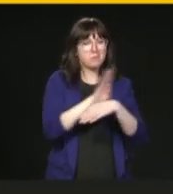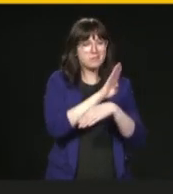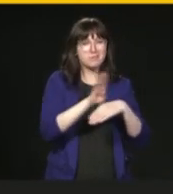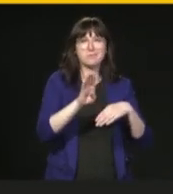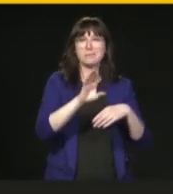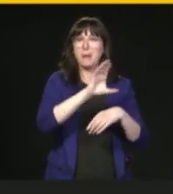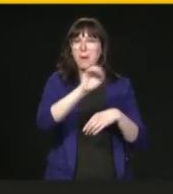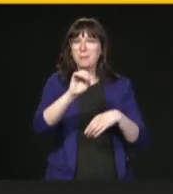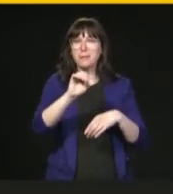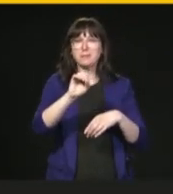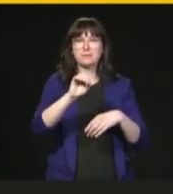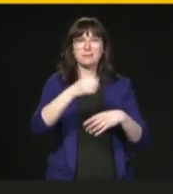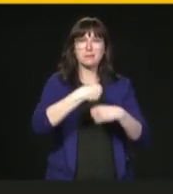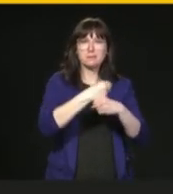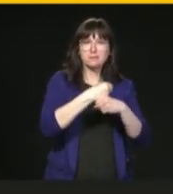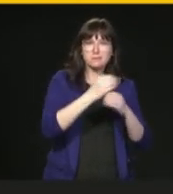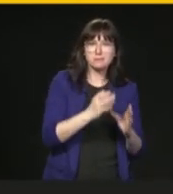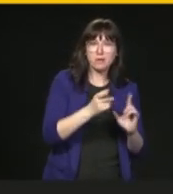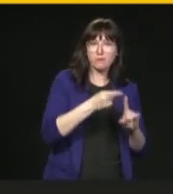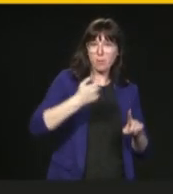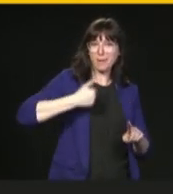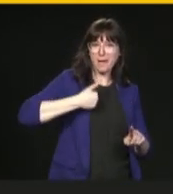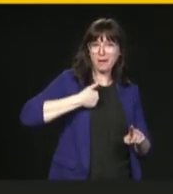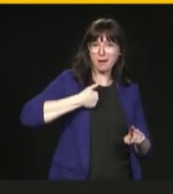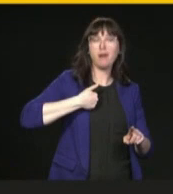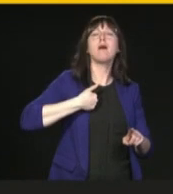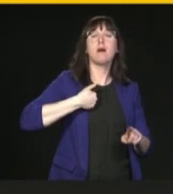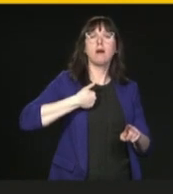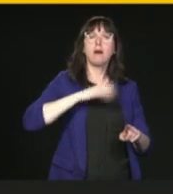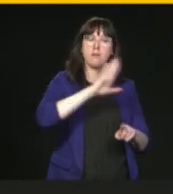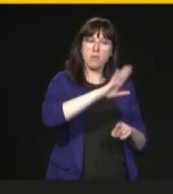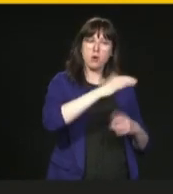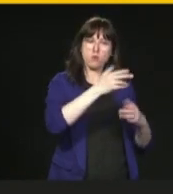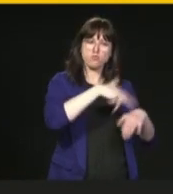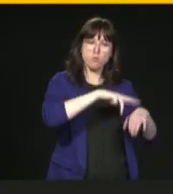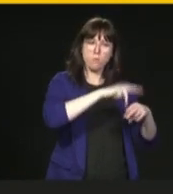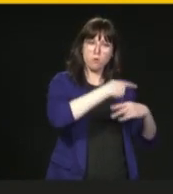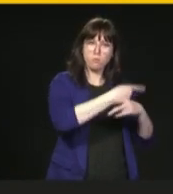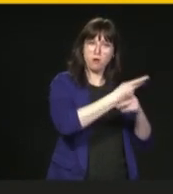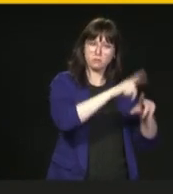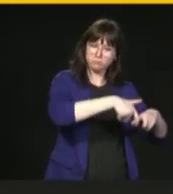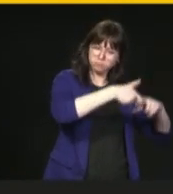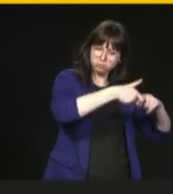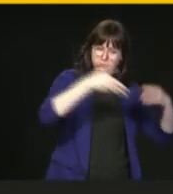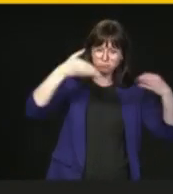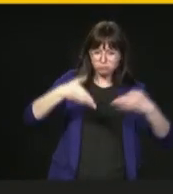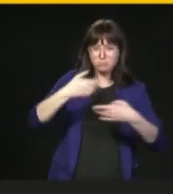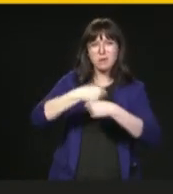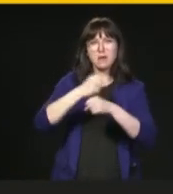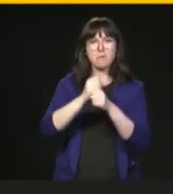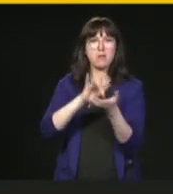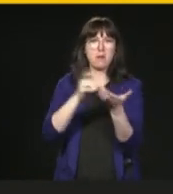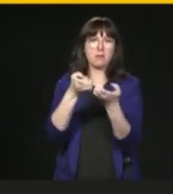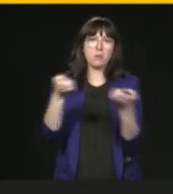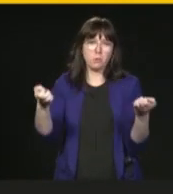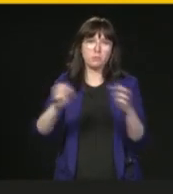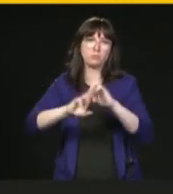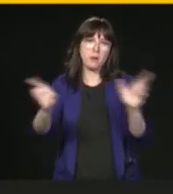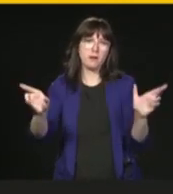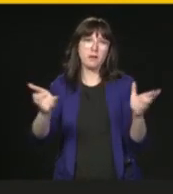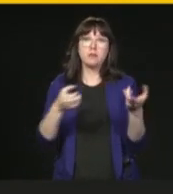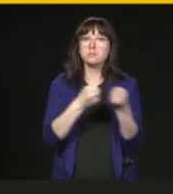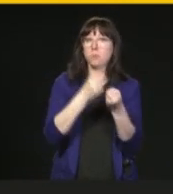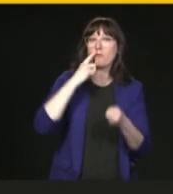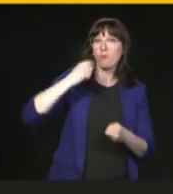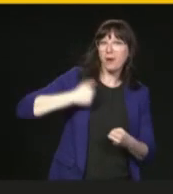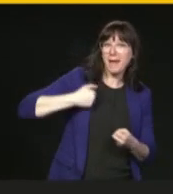businesses, companies, and manufacturers are tooling up production to make sure that we have enough, not just for Canadians, but